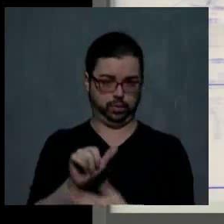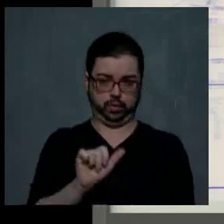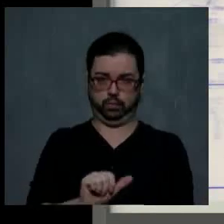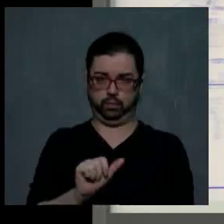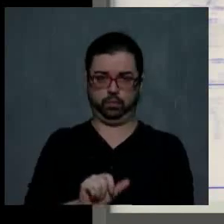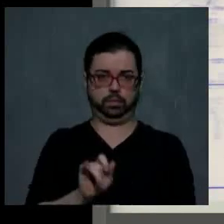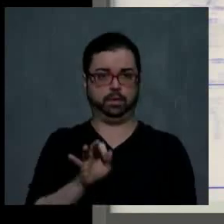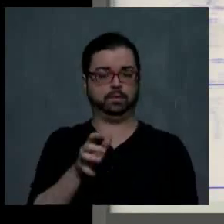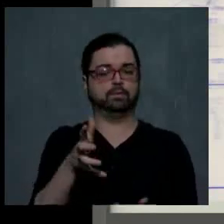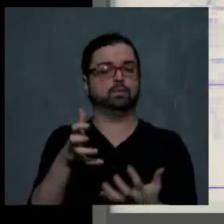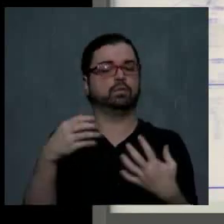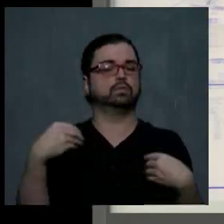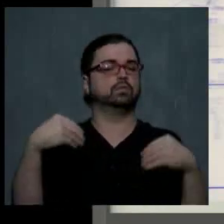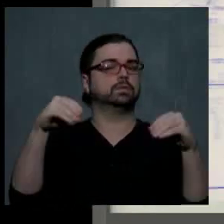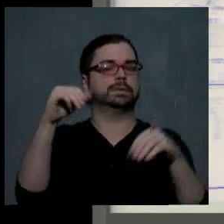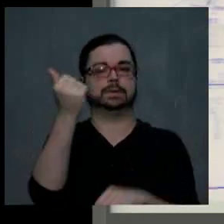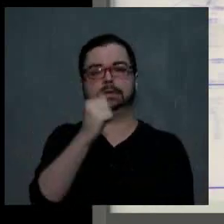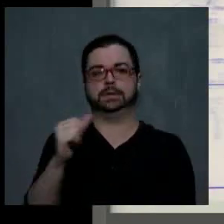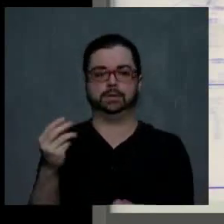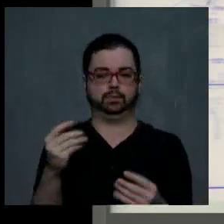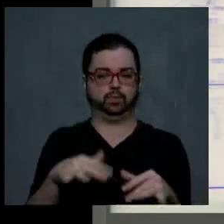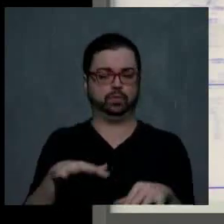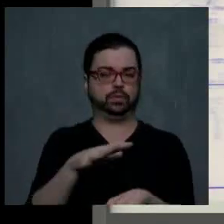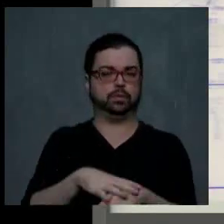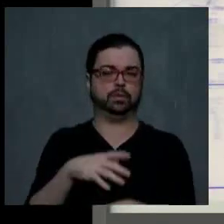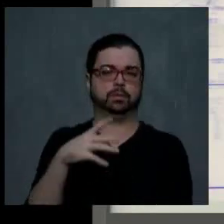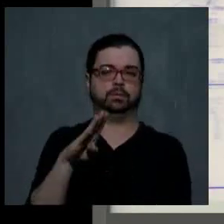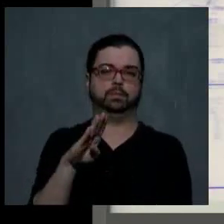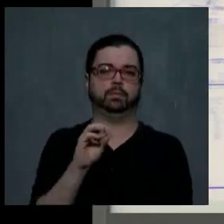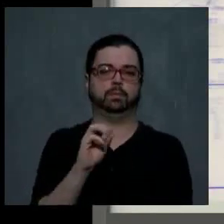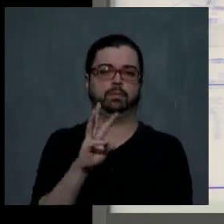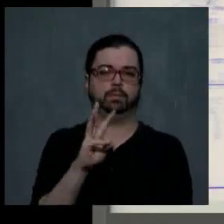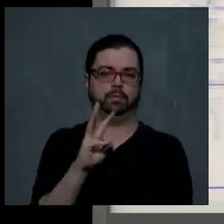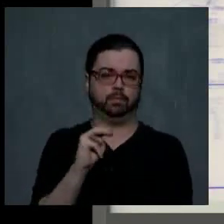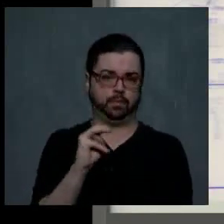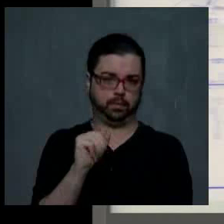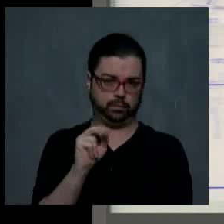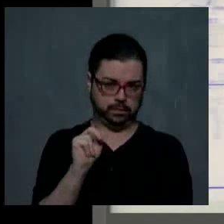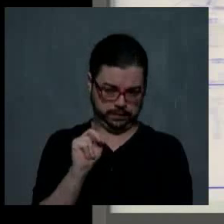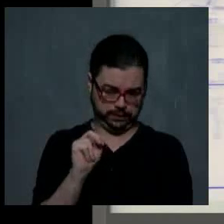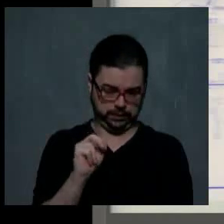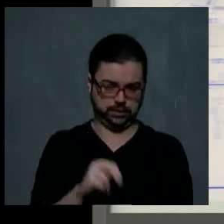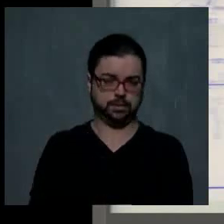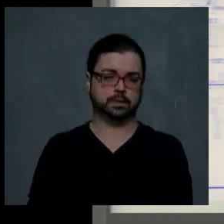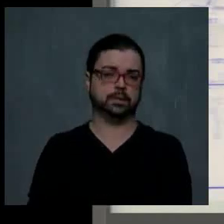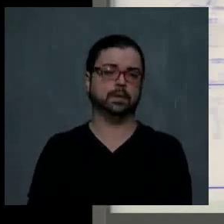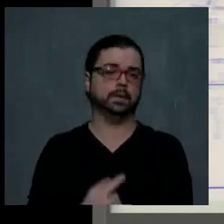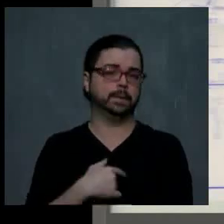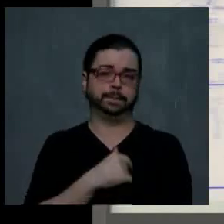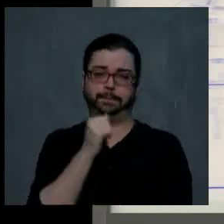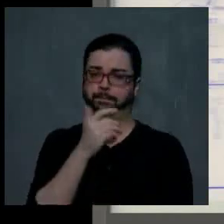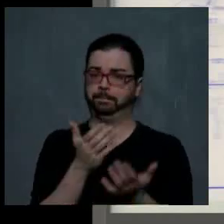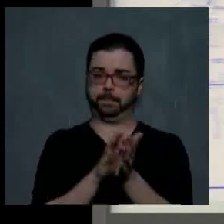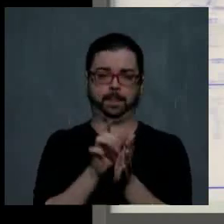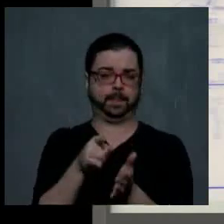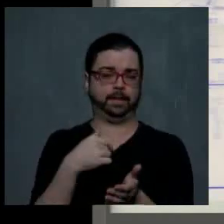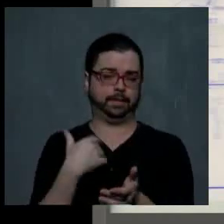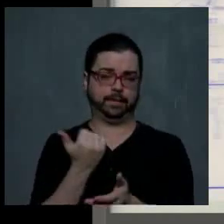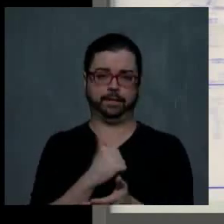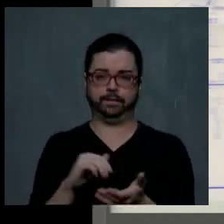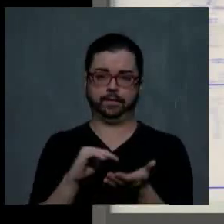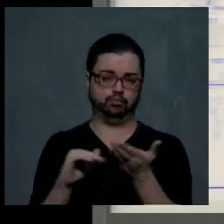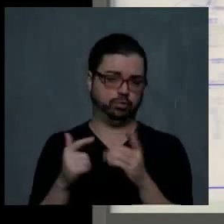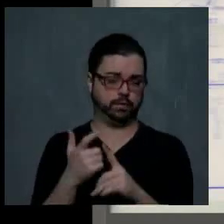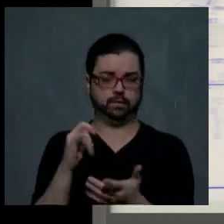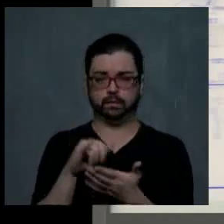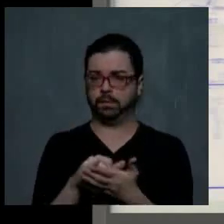any of the properties on Bowman. We're not asking to have any relief from this preliminary plat or to